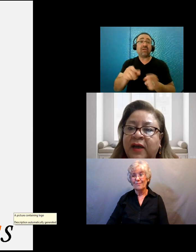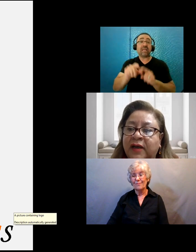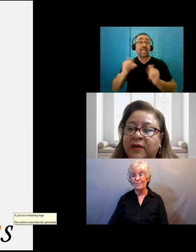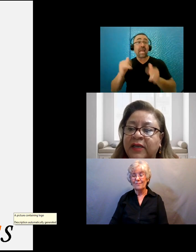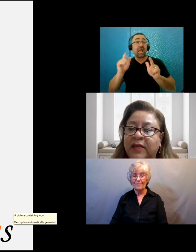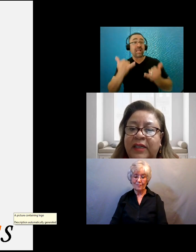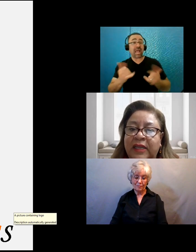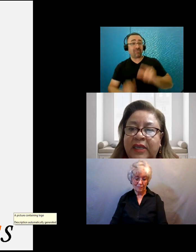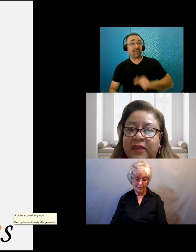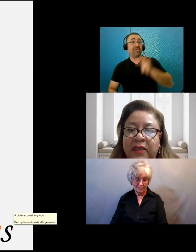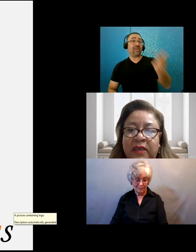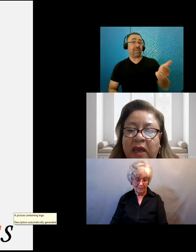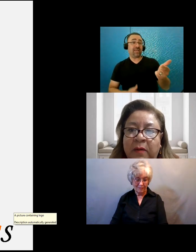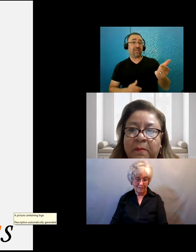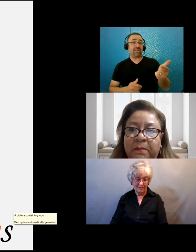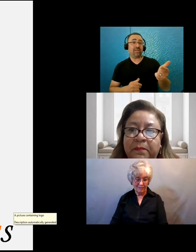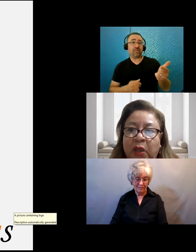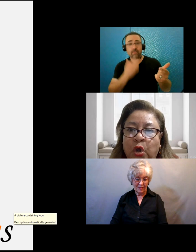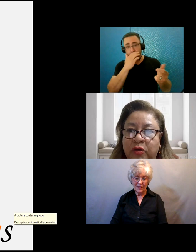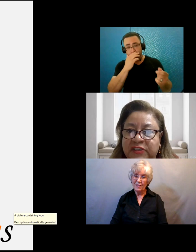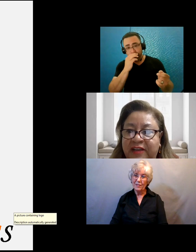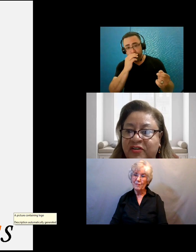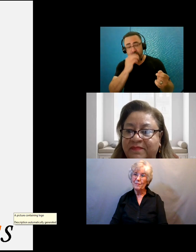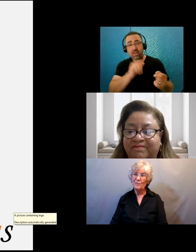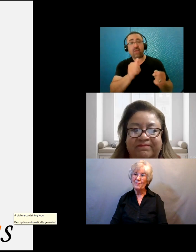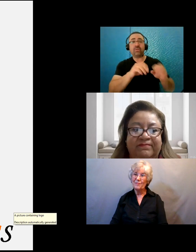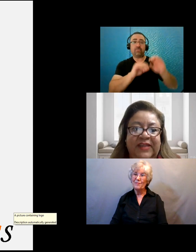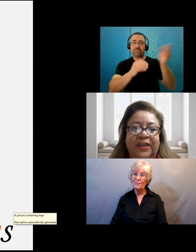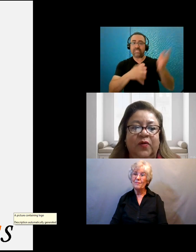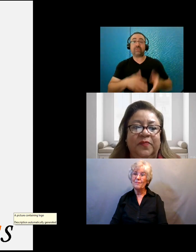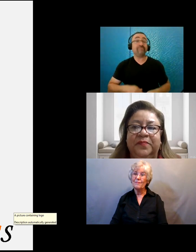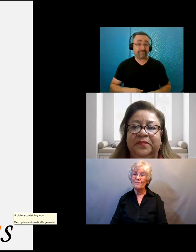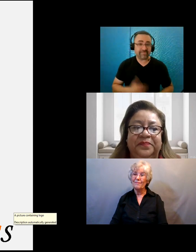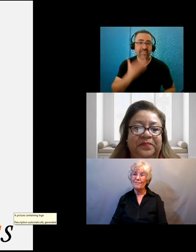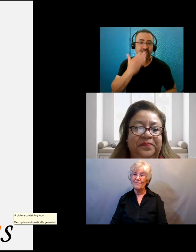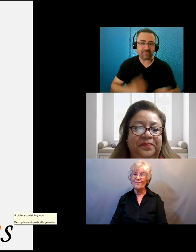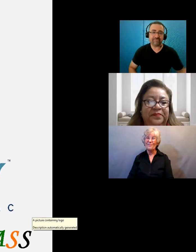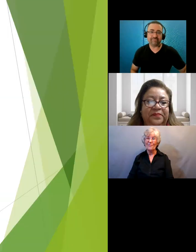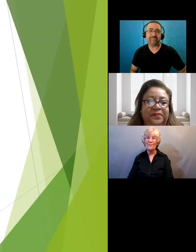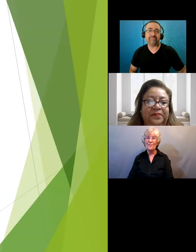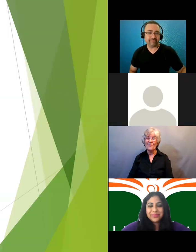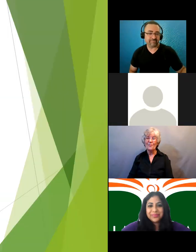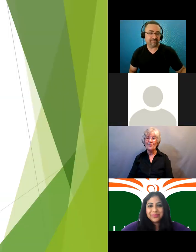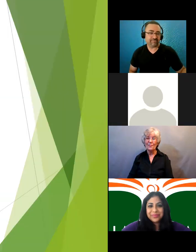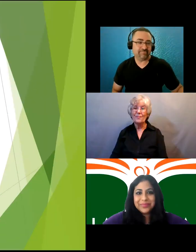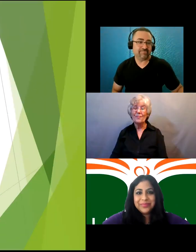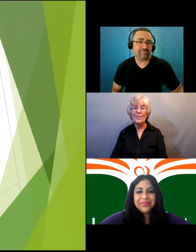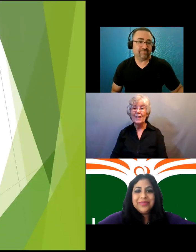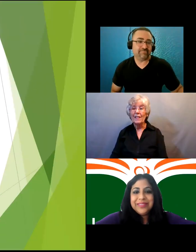now lead the other presenter. Thank you.